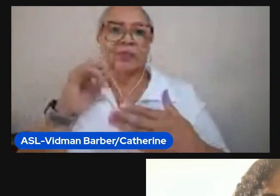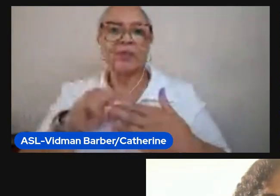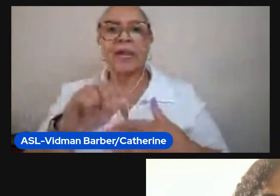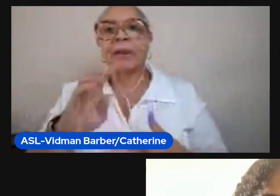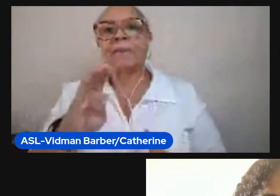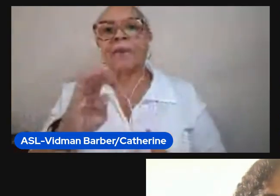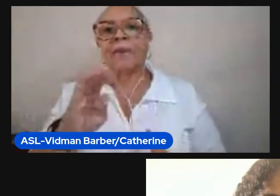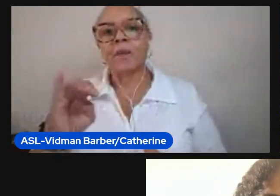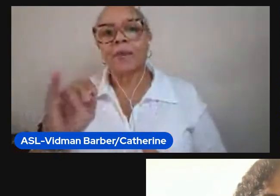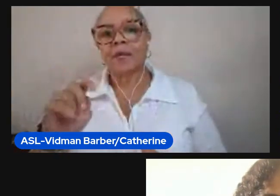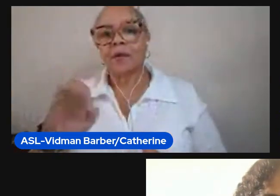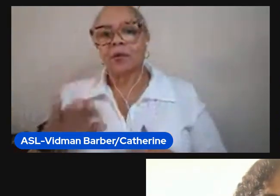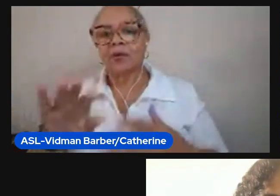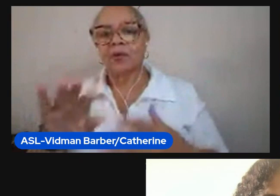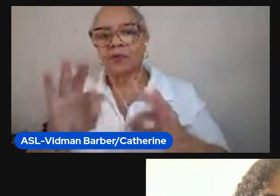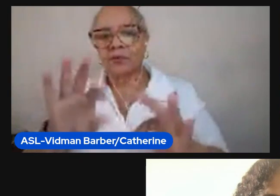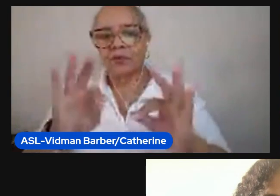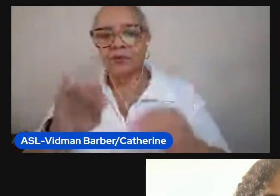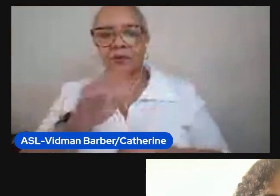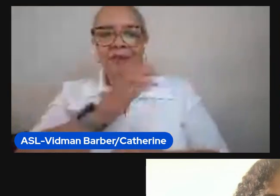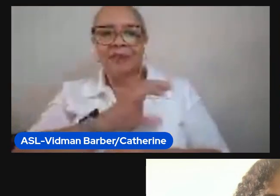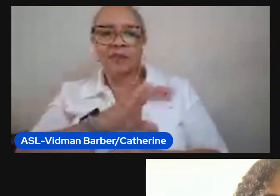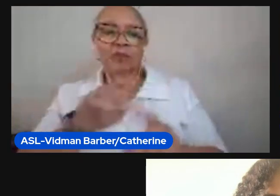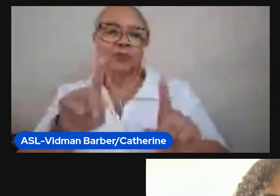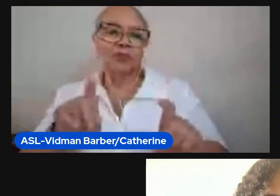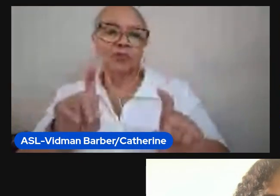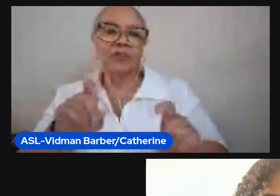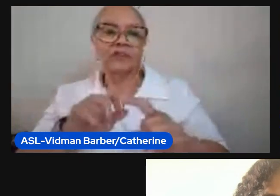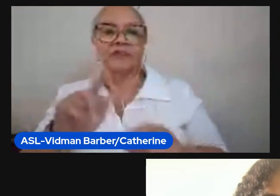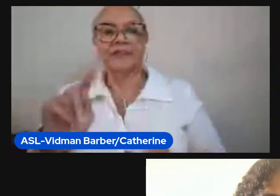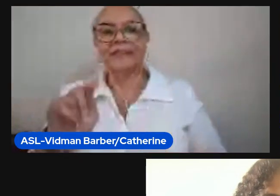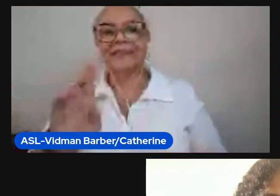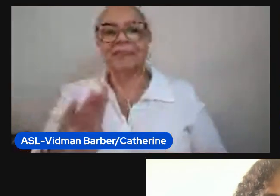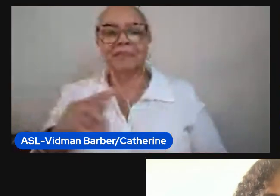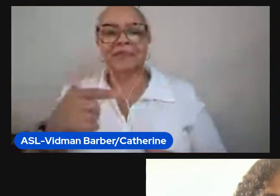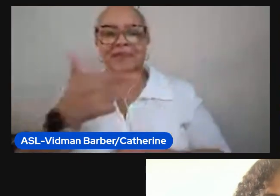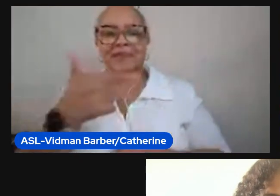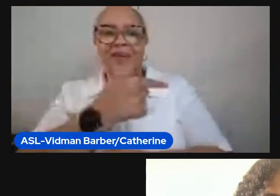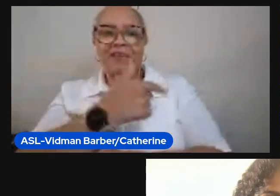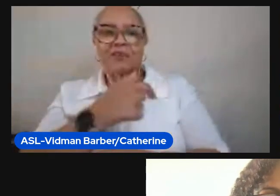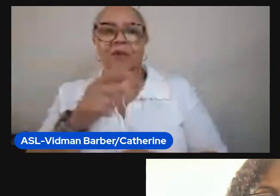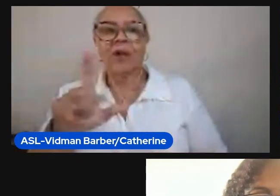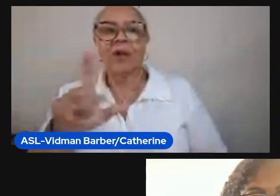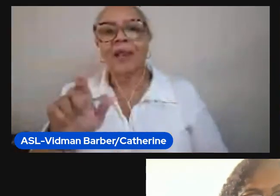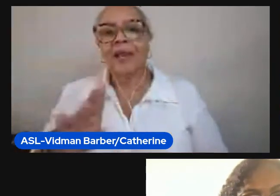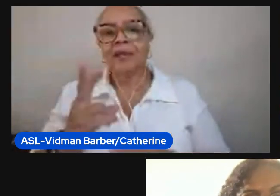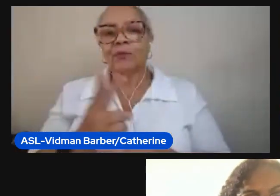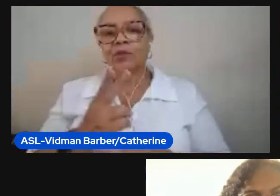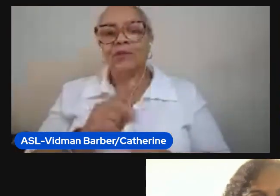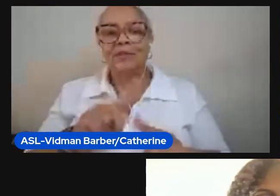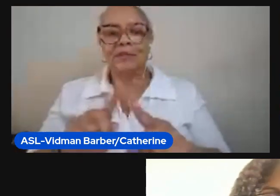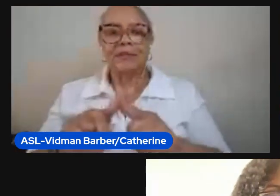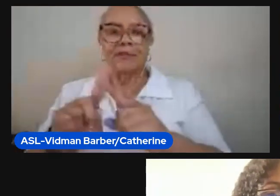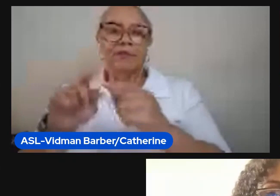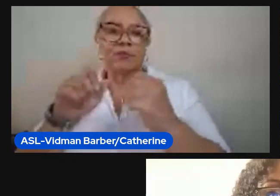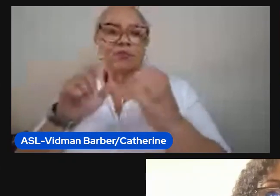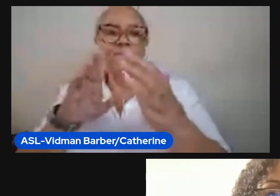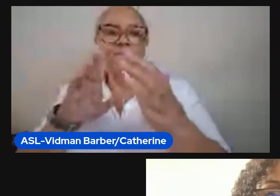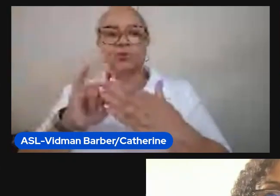and clinical trials of TB vaccines. Our lab uses multiple approaches to understand risks